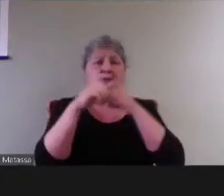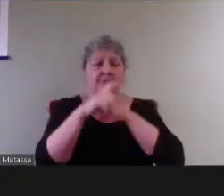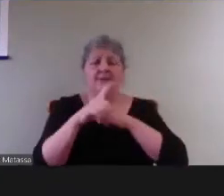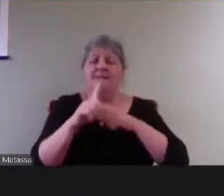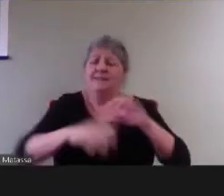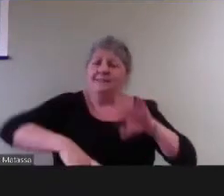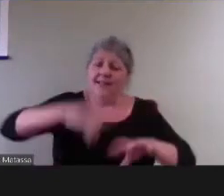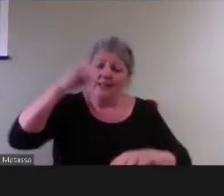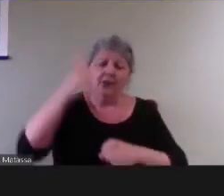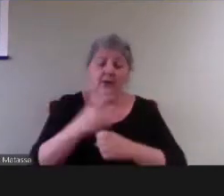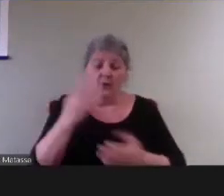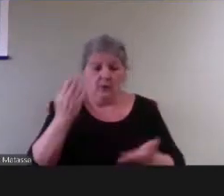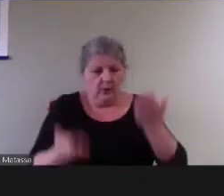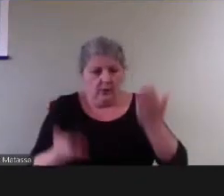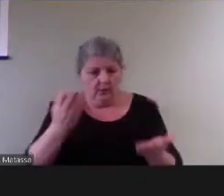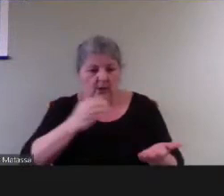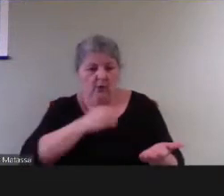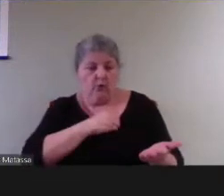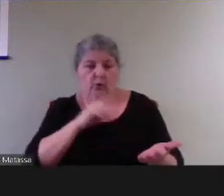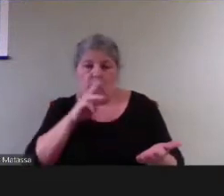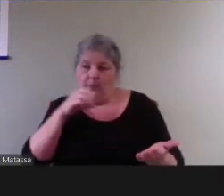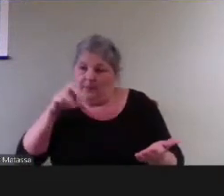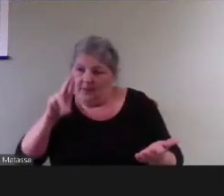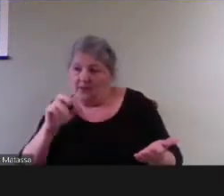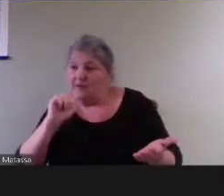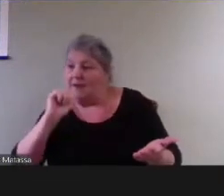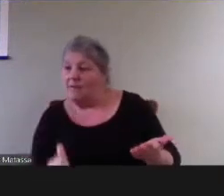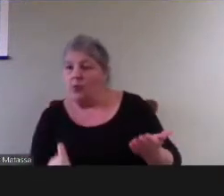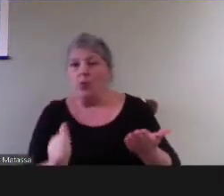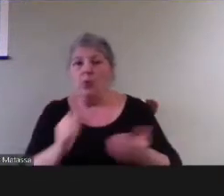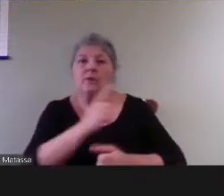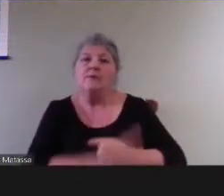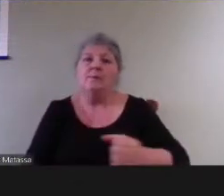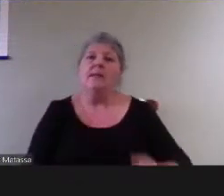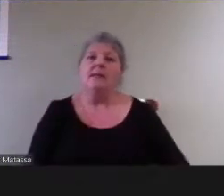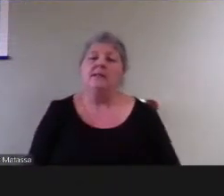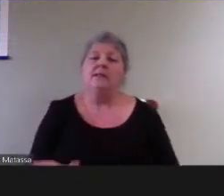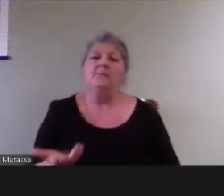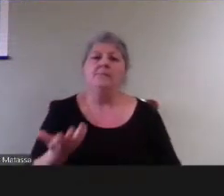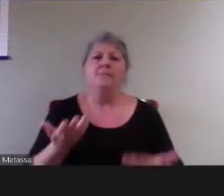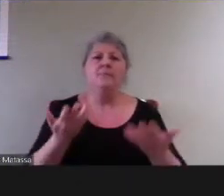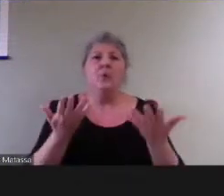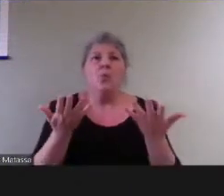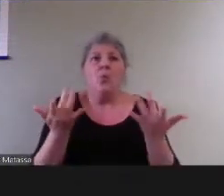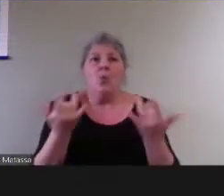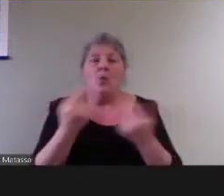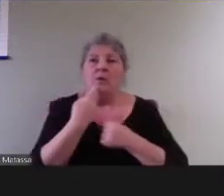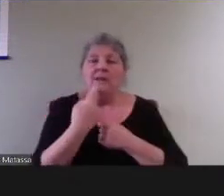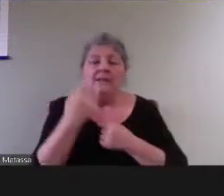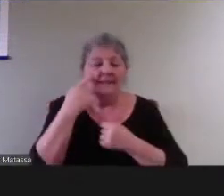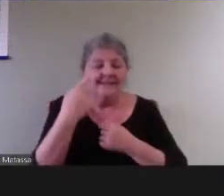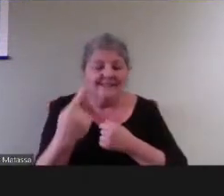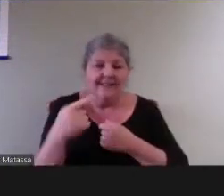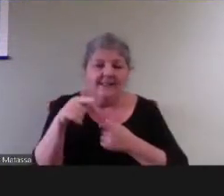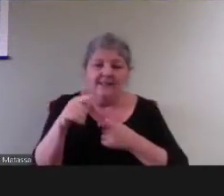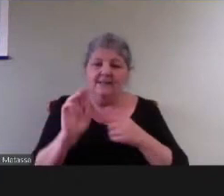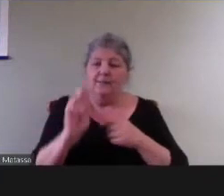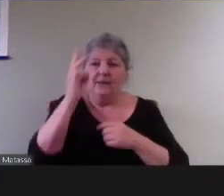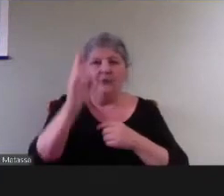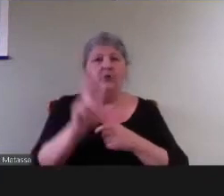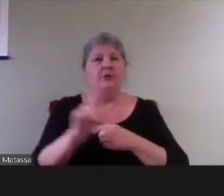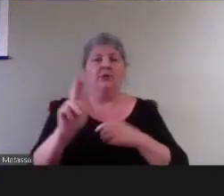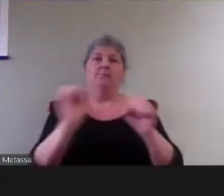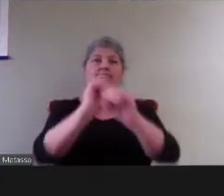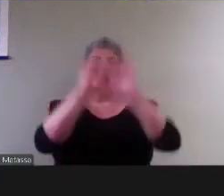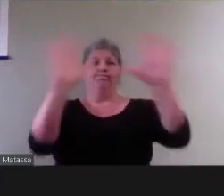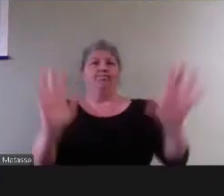compared to peers without such disabilities. What we're seeing here is a picture that is not a